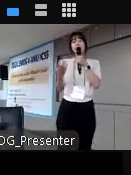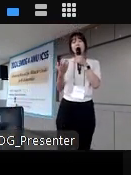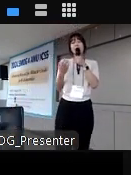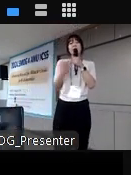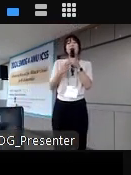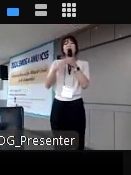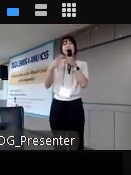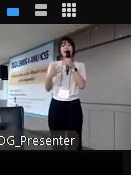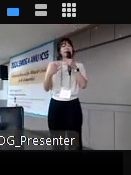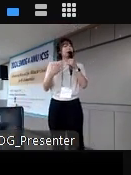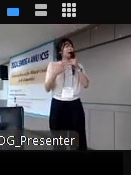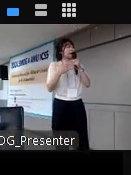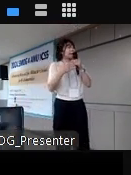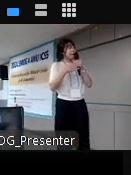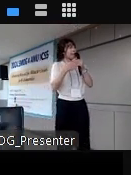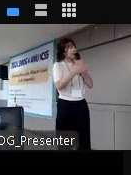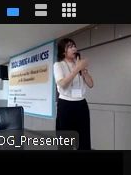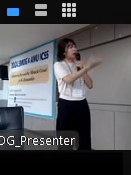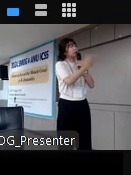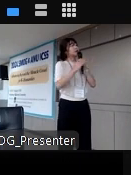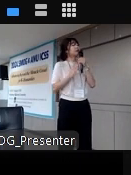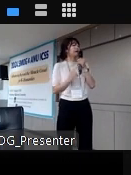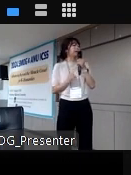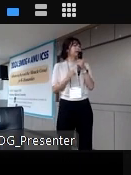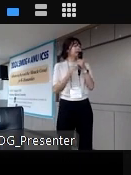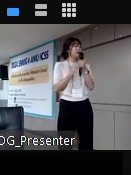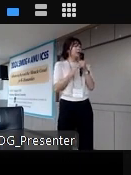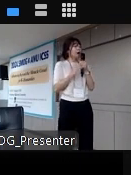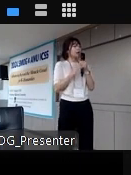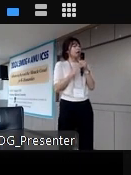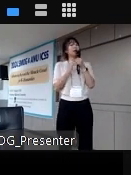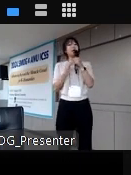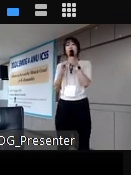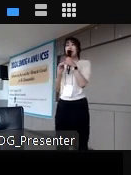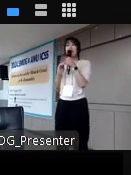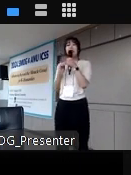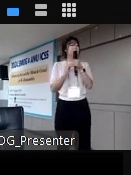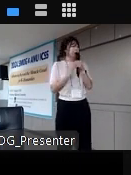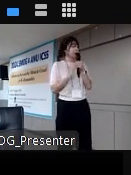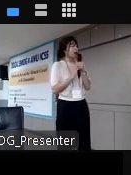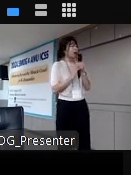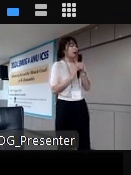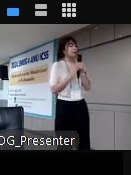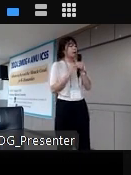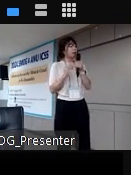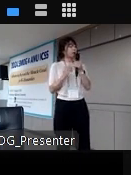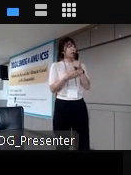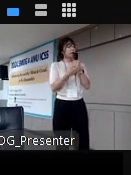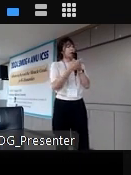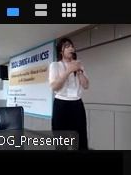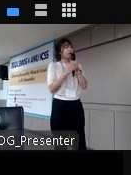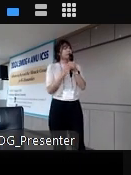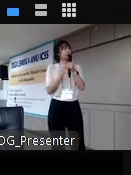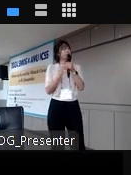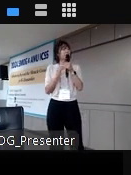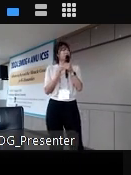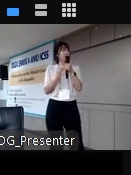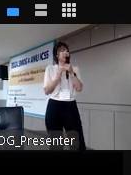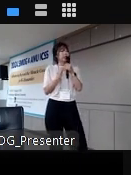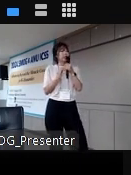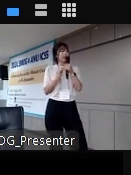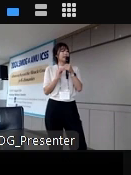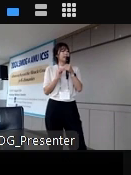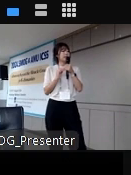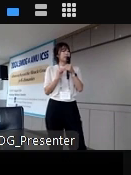Despite the nice logic from this, we argue against this view because if indices are overt